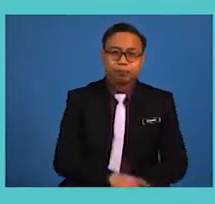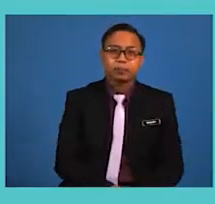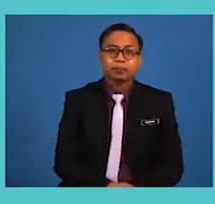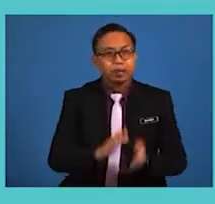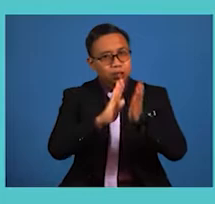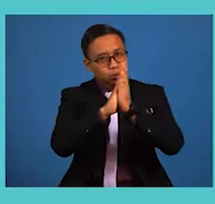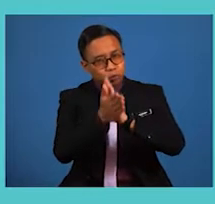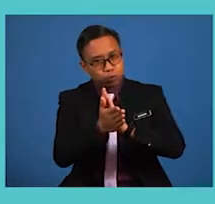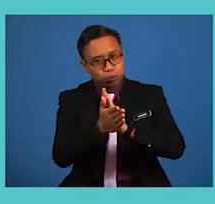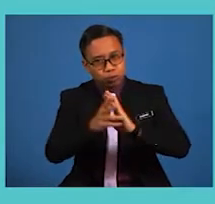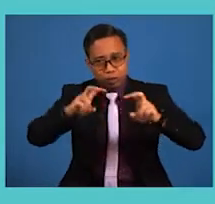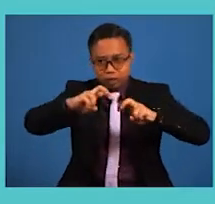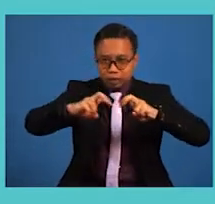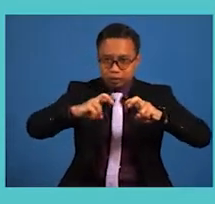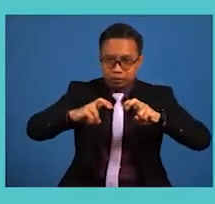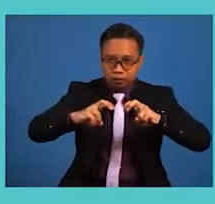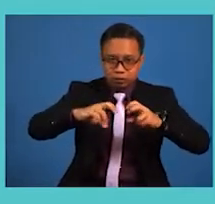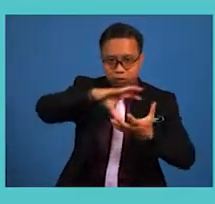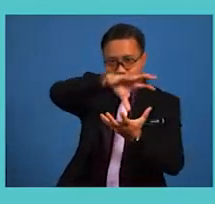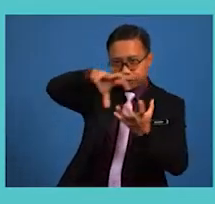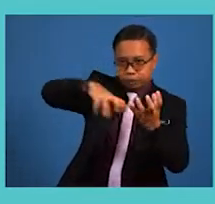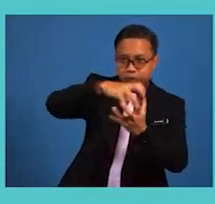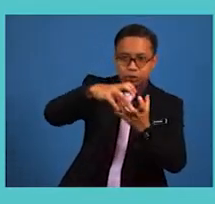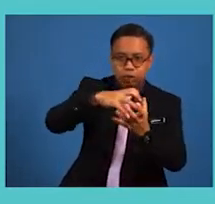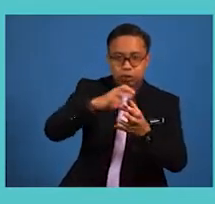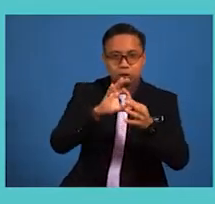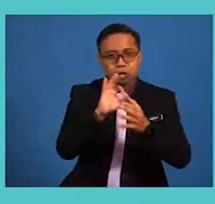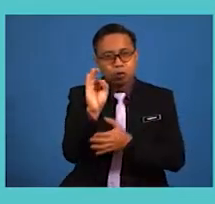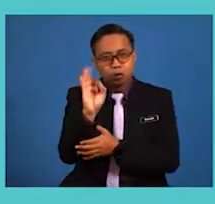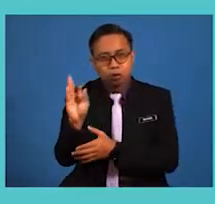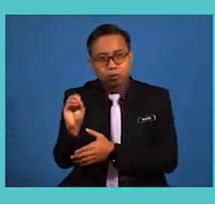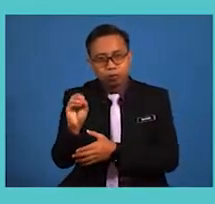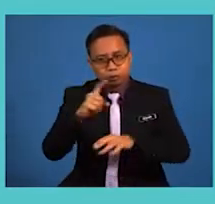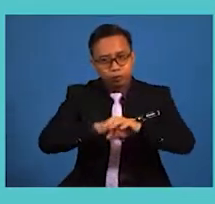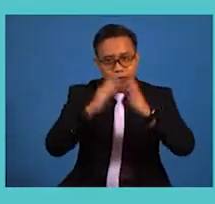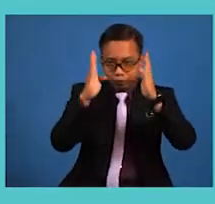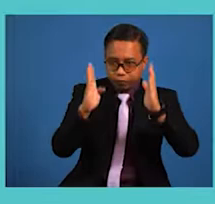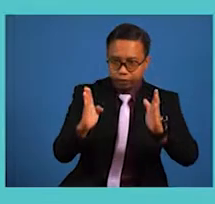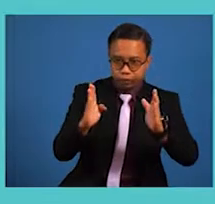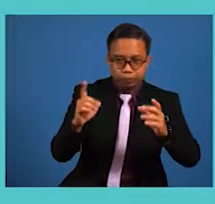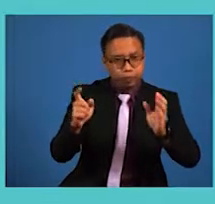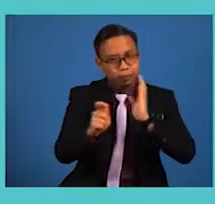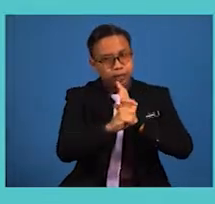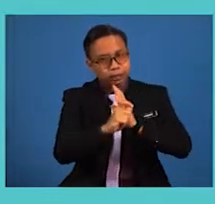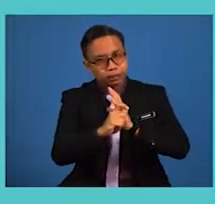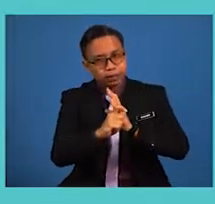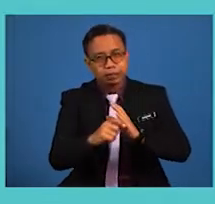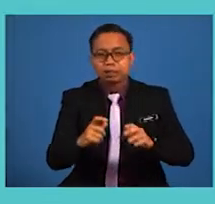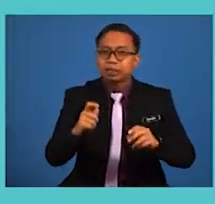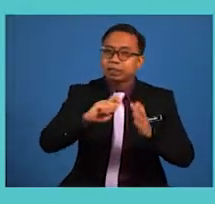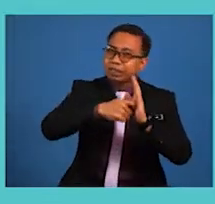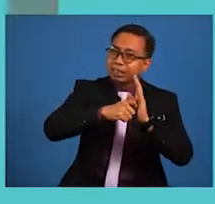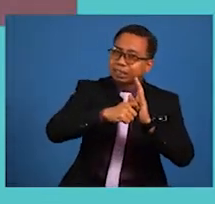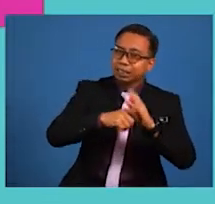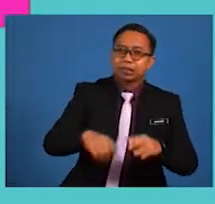So, analysis is the combination of time frame plus key features plus